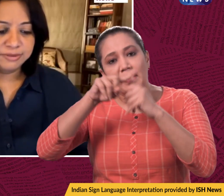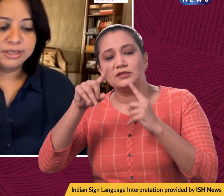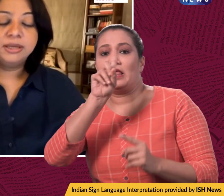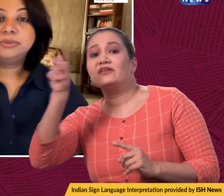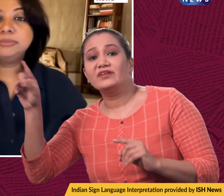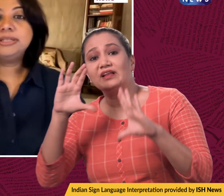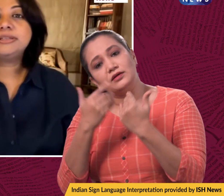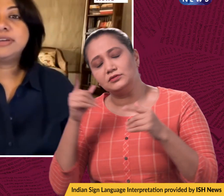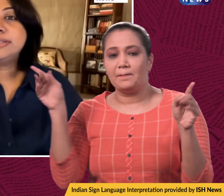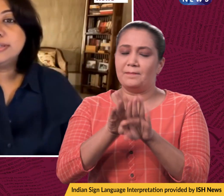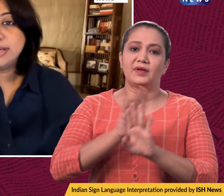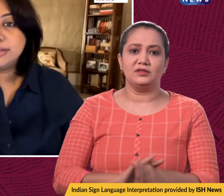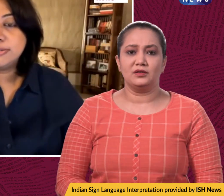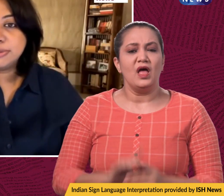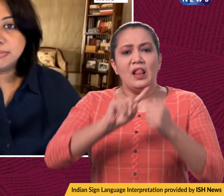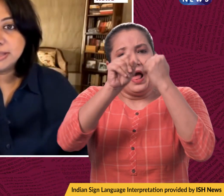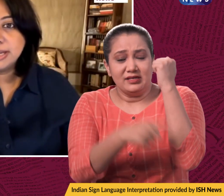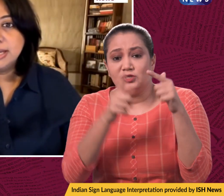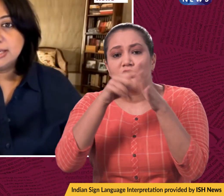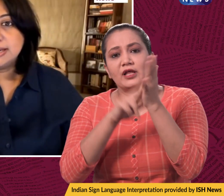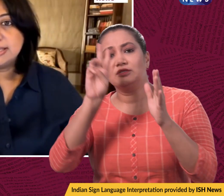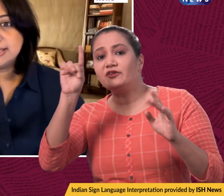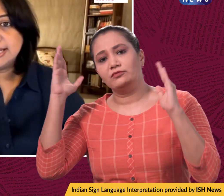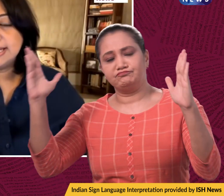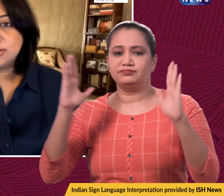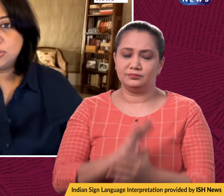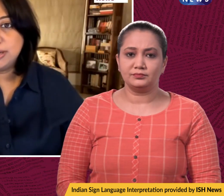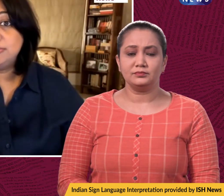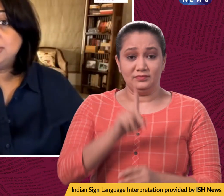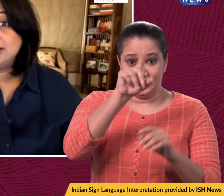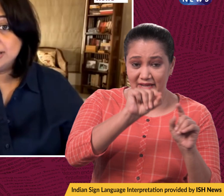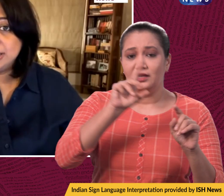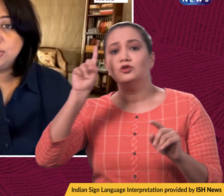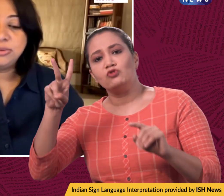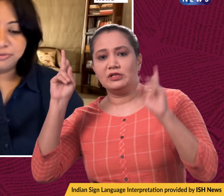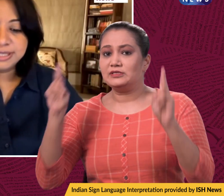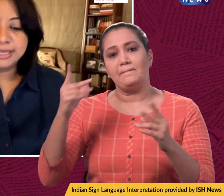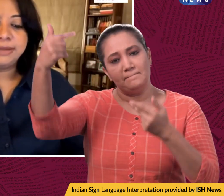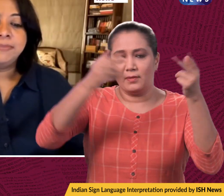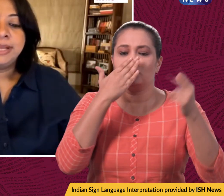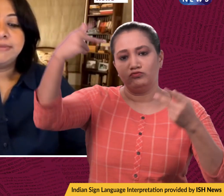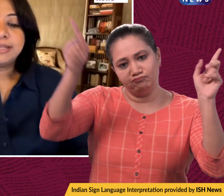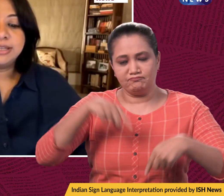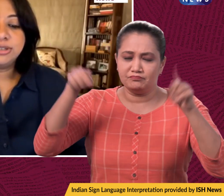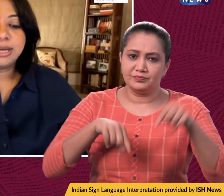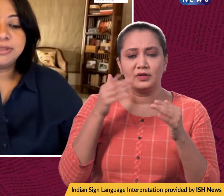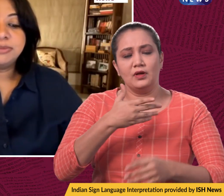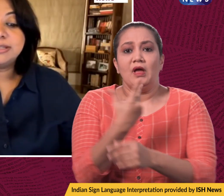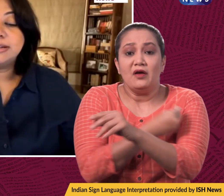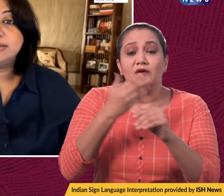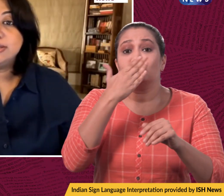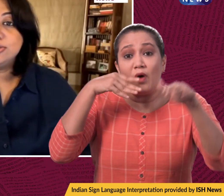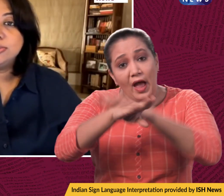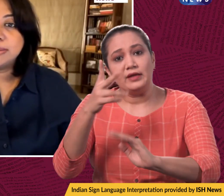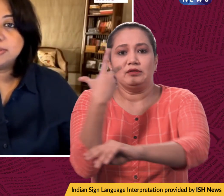class 11 with immediate effect until the end of the month. Classes 10 and 12 will continue physically. Vaccination camps have